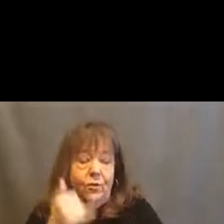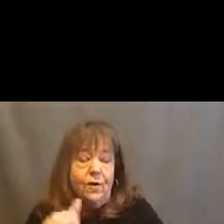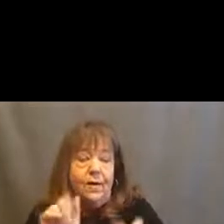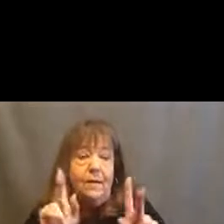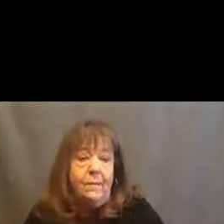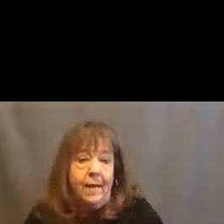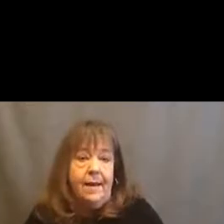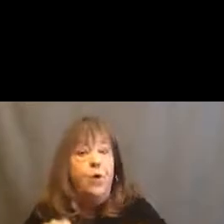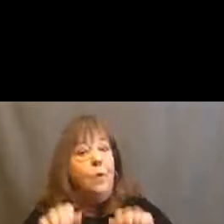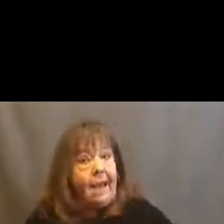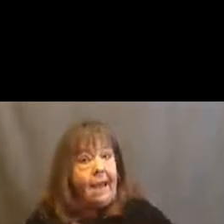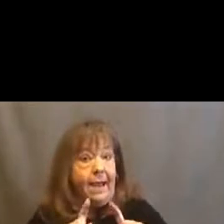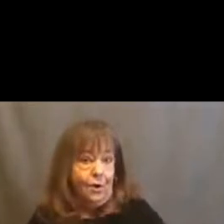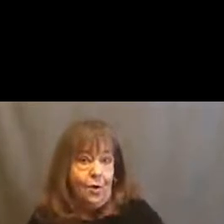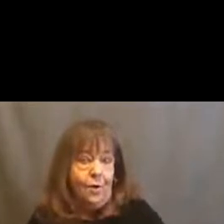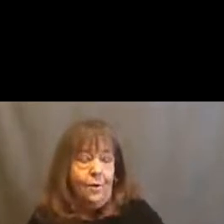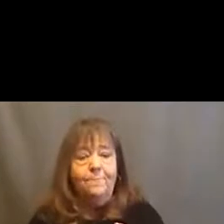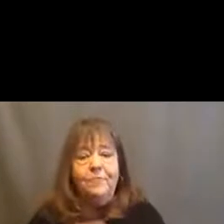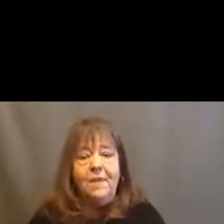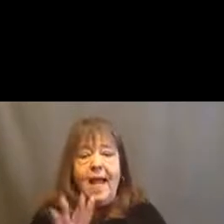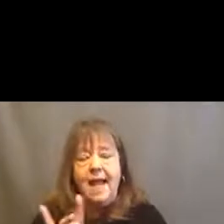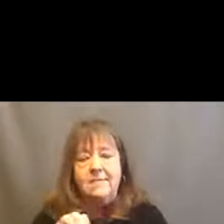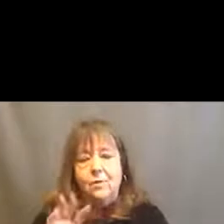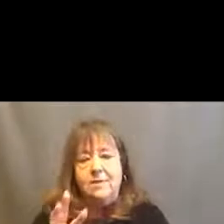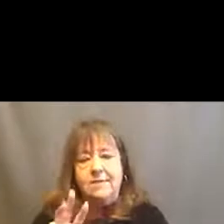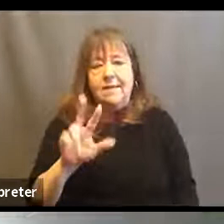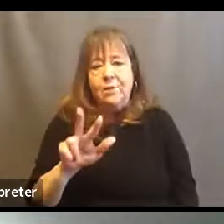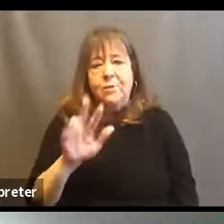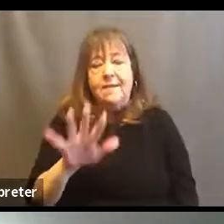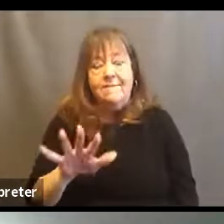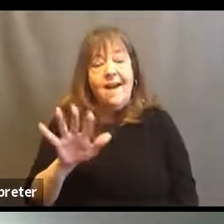in. Once again, our number is